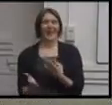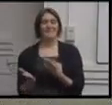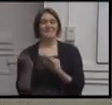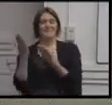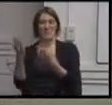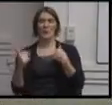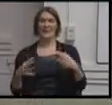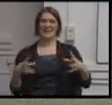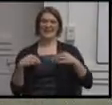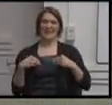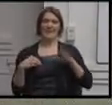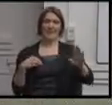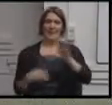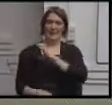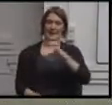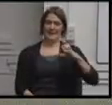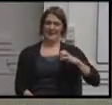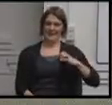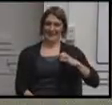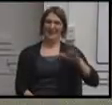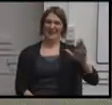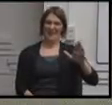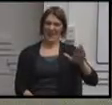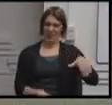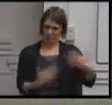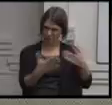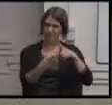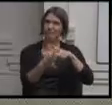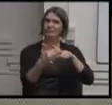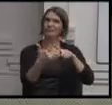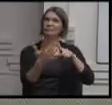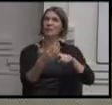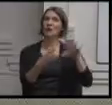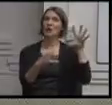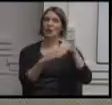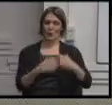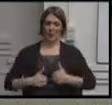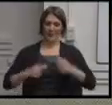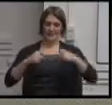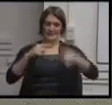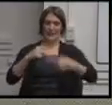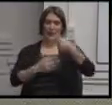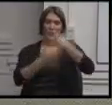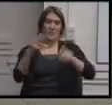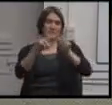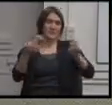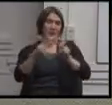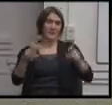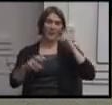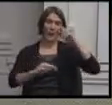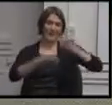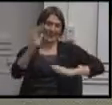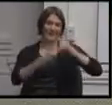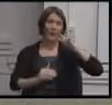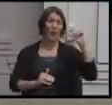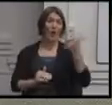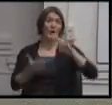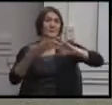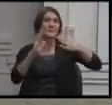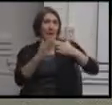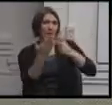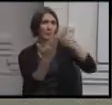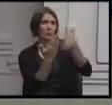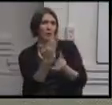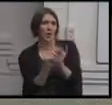accept the Energy Committee's recommendation to incorporate life cycle cost analysis into all town capital